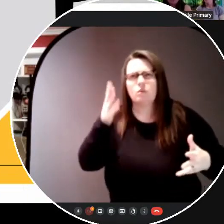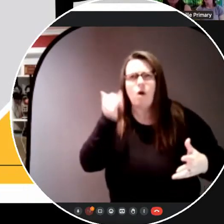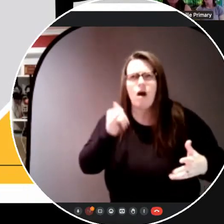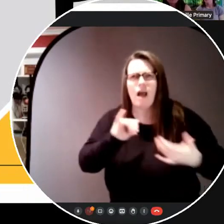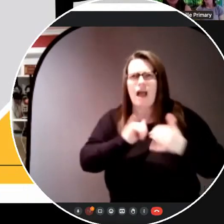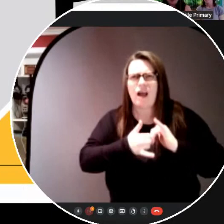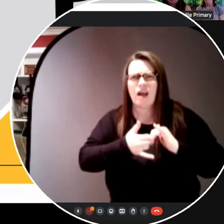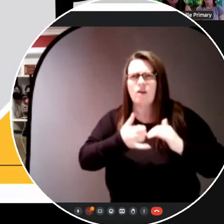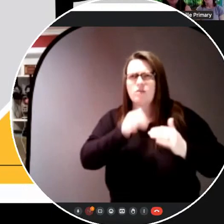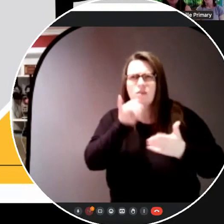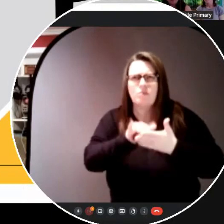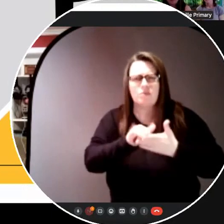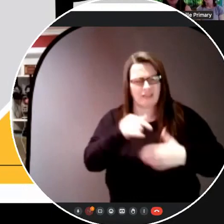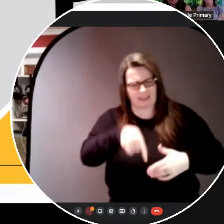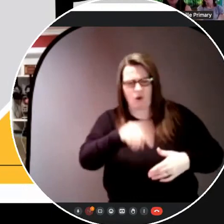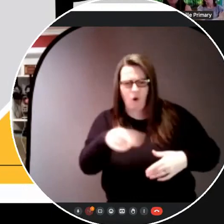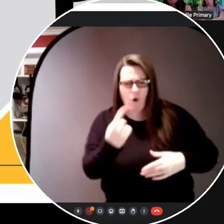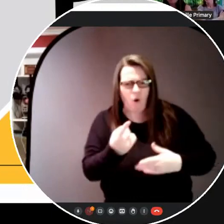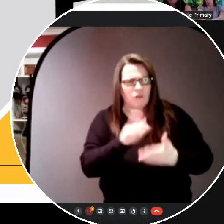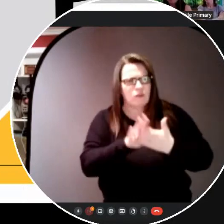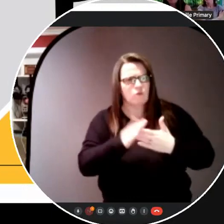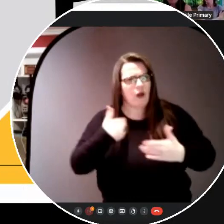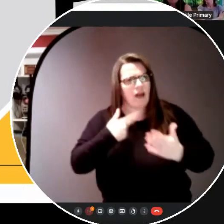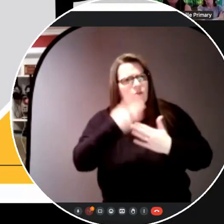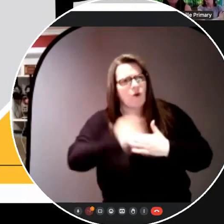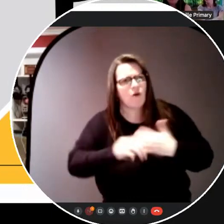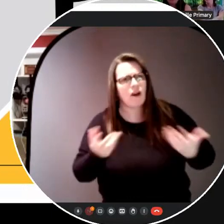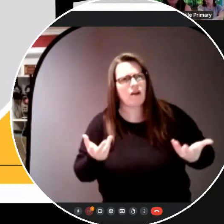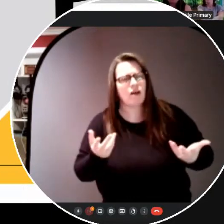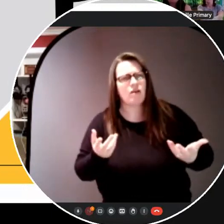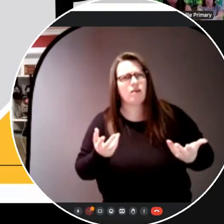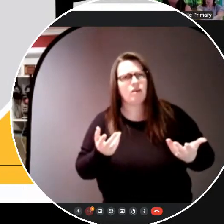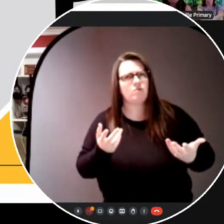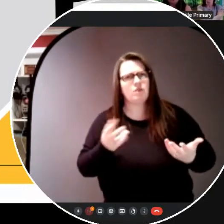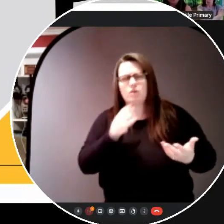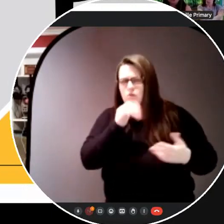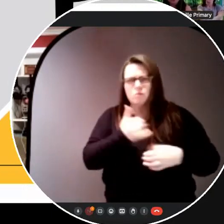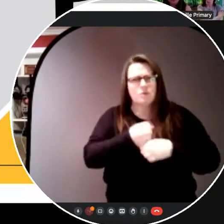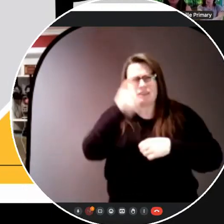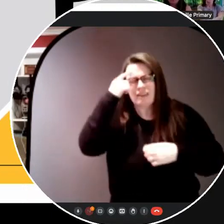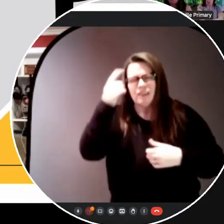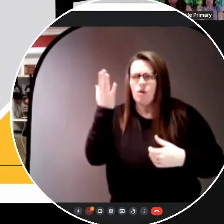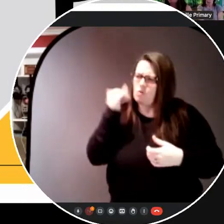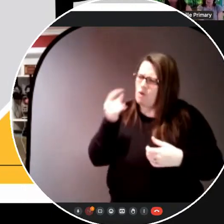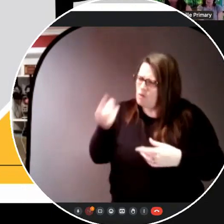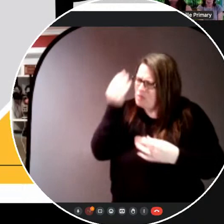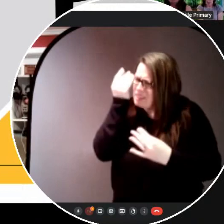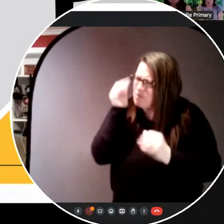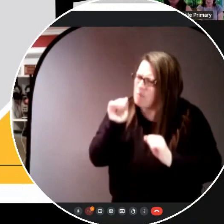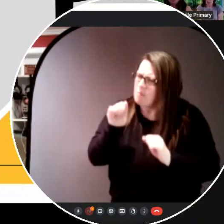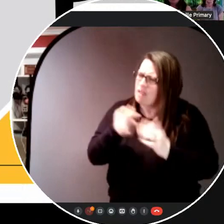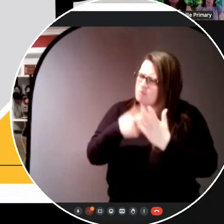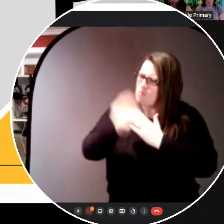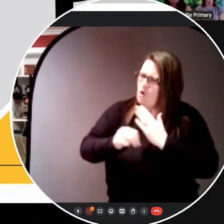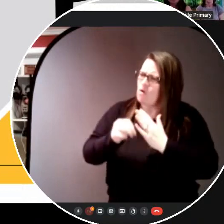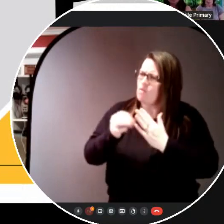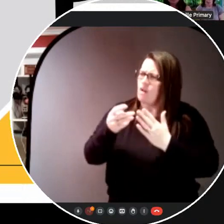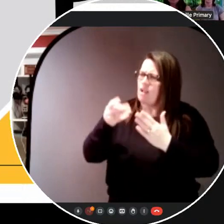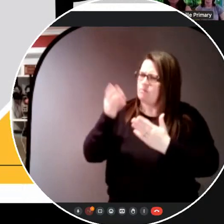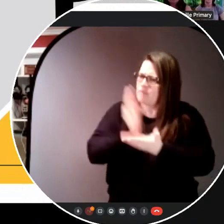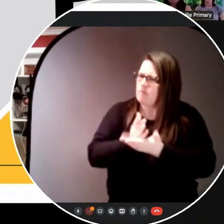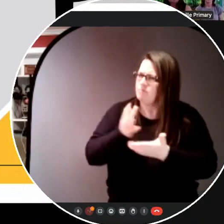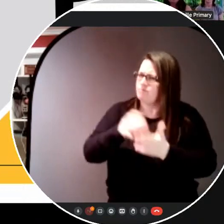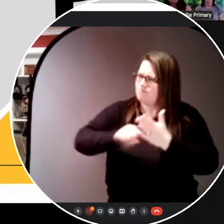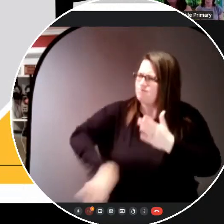where it's the only school that offers the programming? Why even entertain the thought of cutting it? When you entertain cutting it and you send the